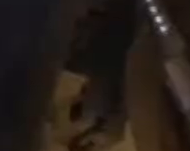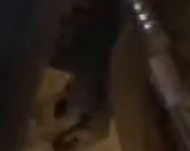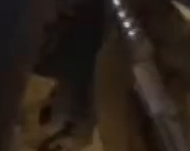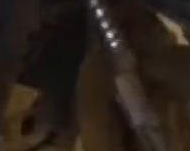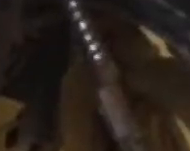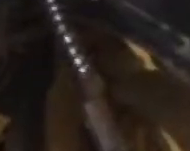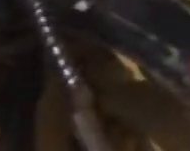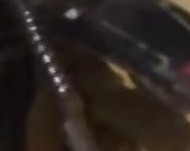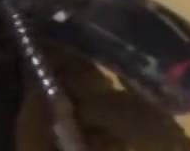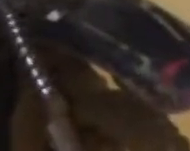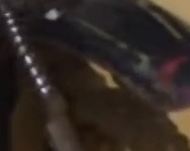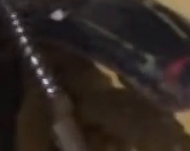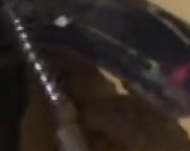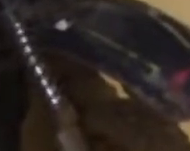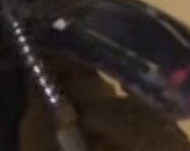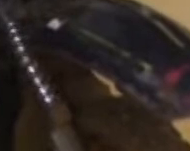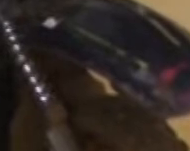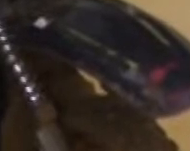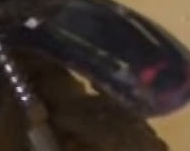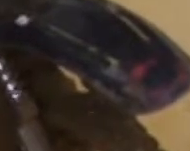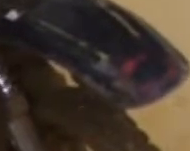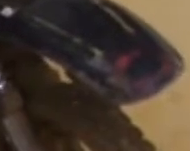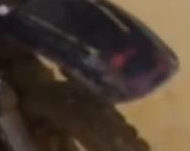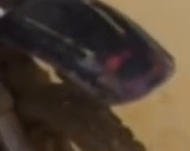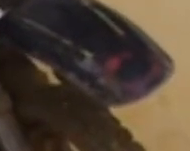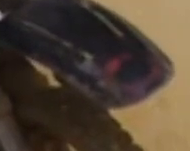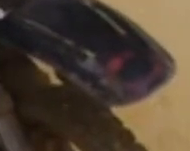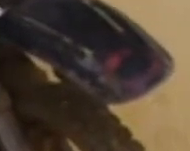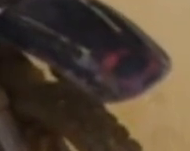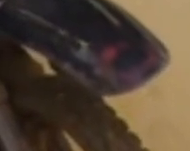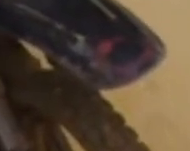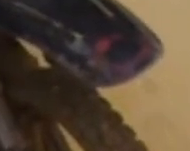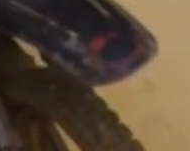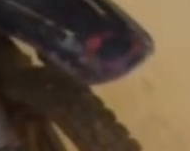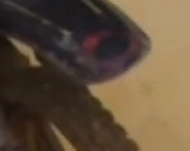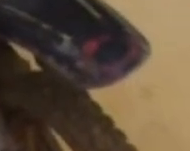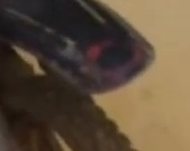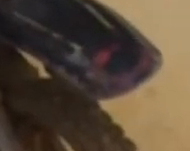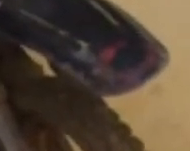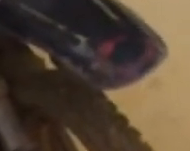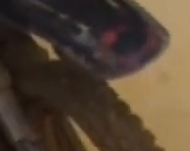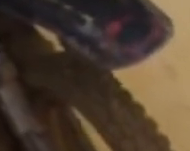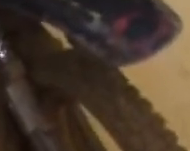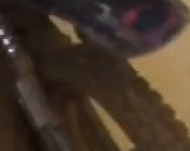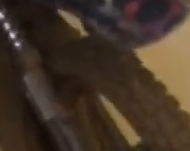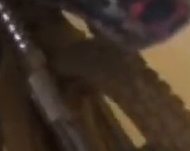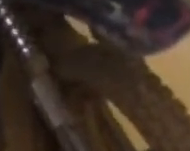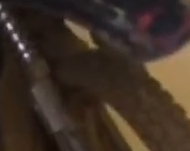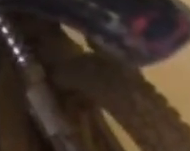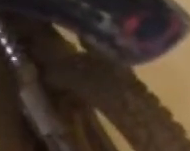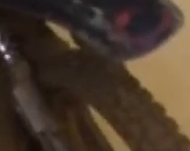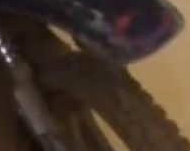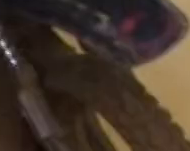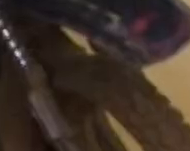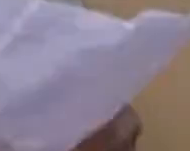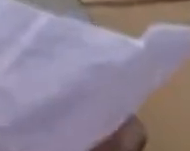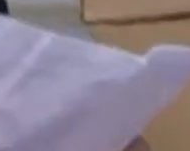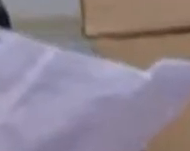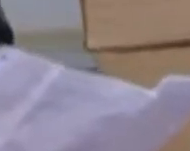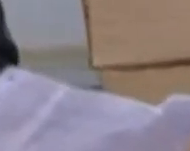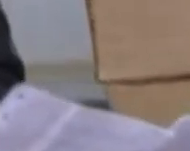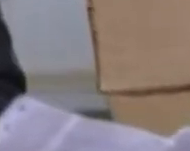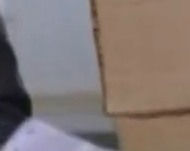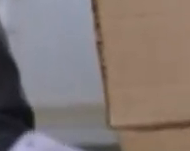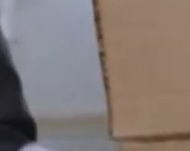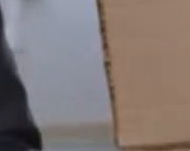pandemic, we got EasyPay. You can receive money from different platforms. We have a SIM card and a phone. Someone pays and we get